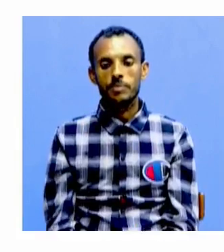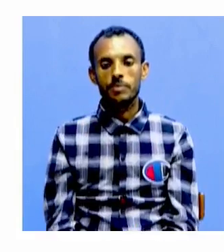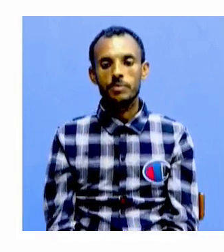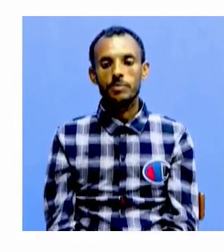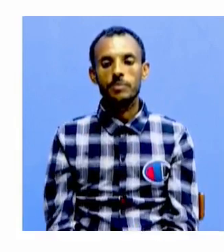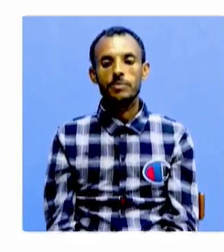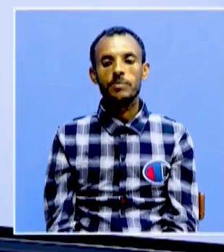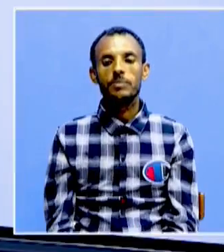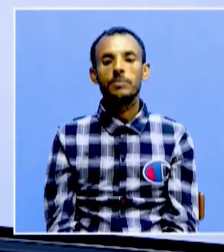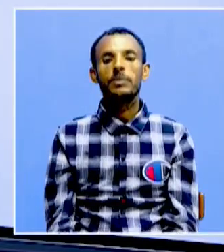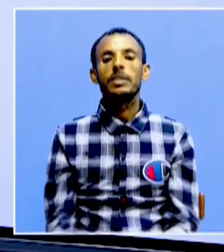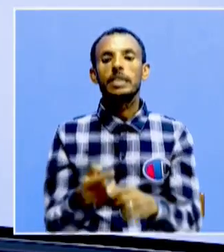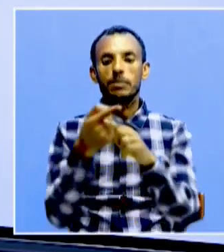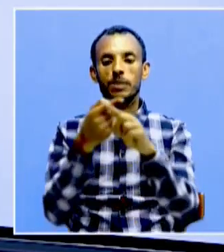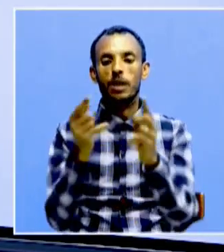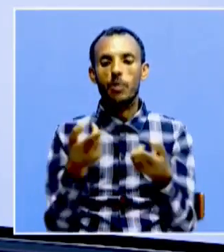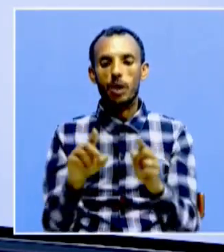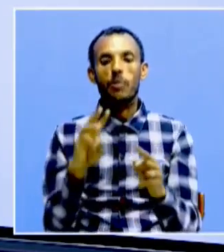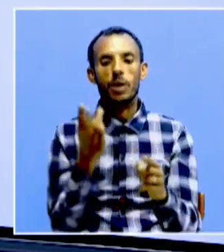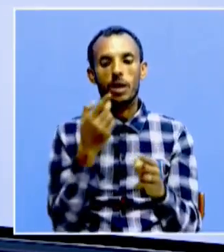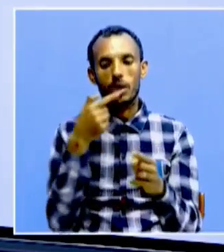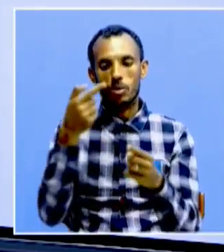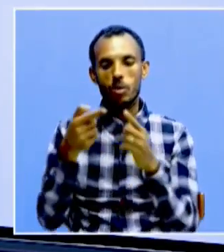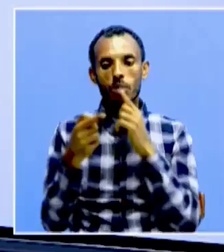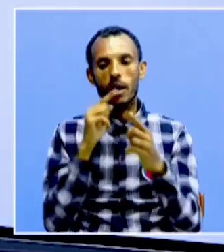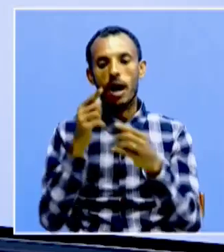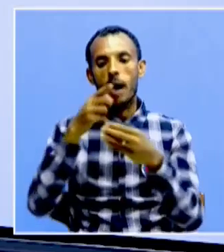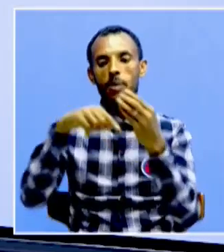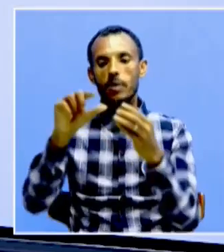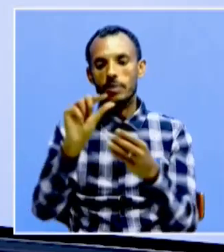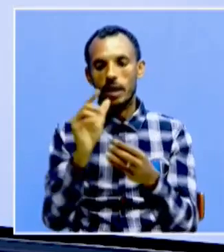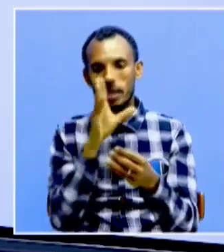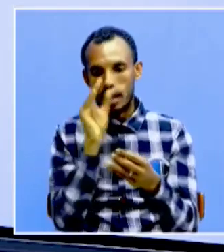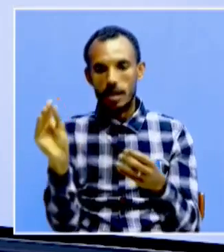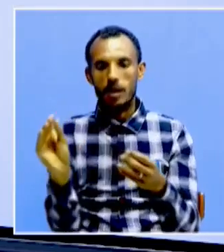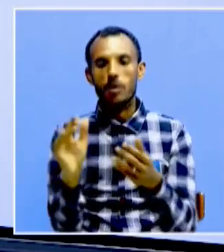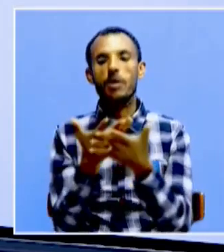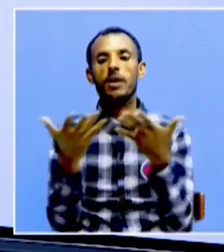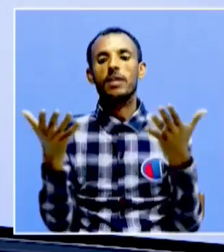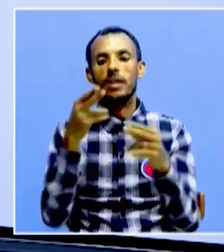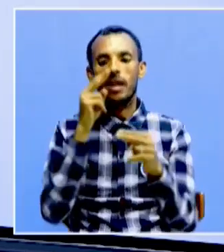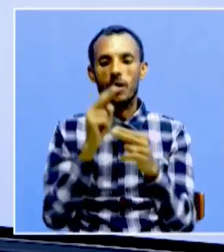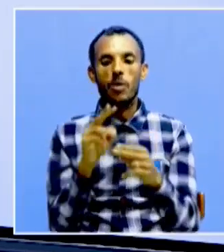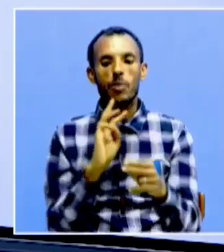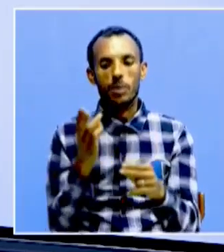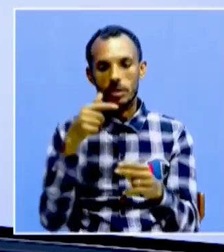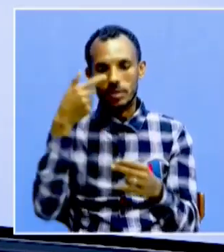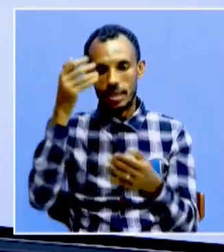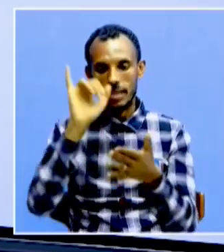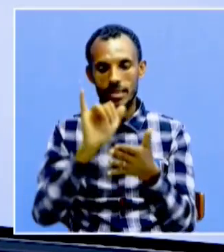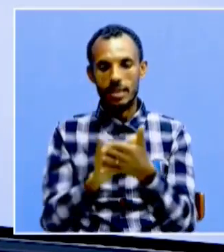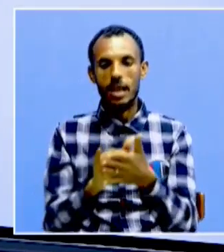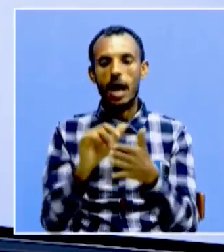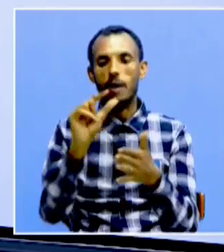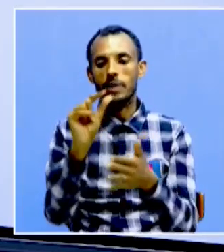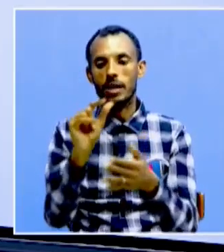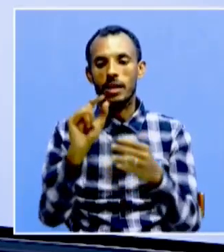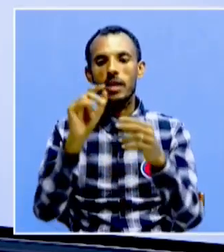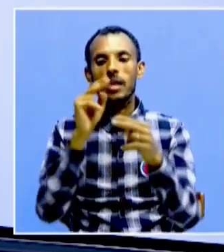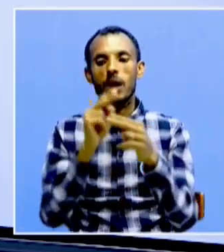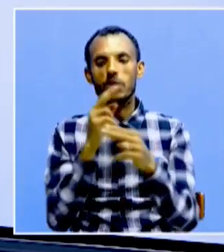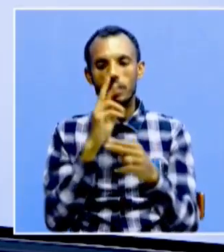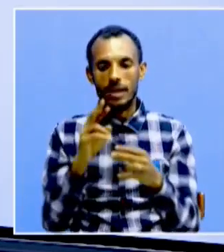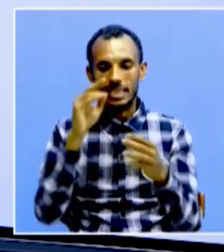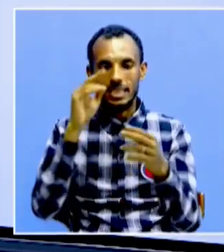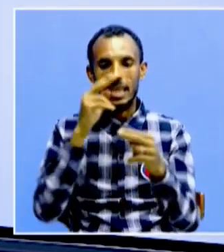Yes? Especially when we talk about these abstract and concrete nouns, what did we say? We say that abstract nouns are the names